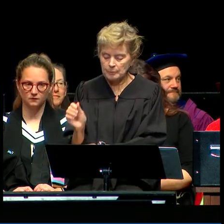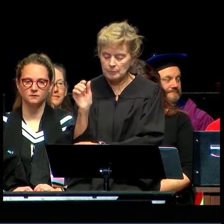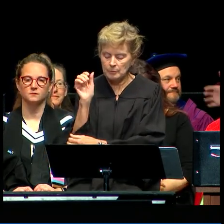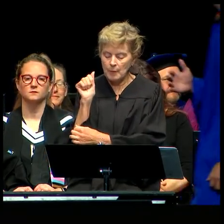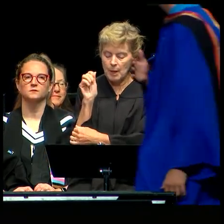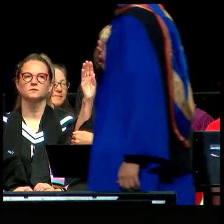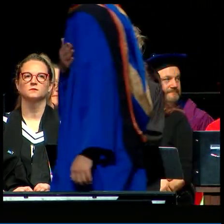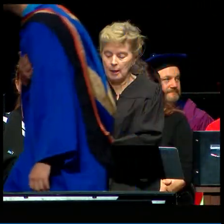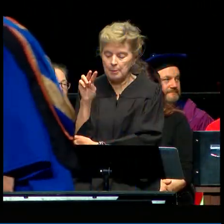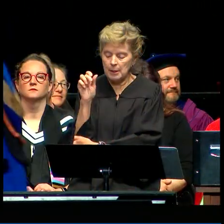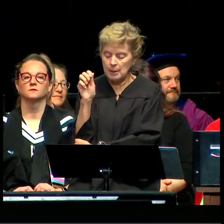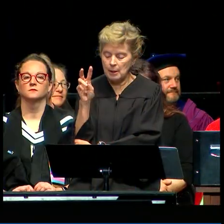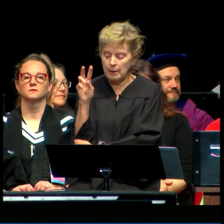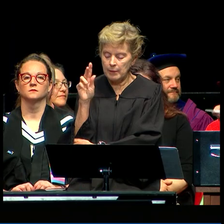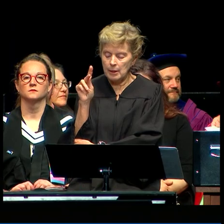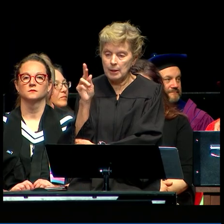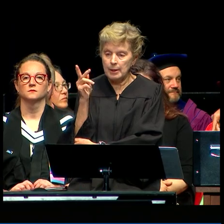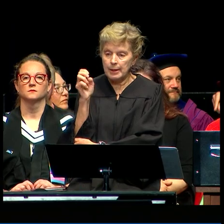Abhinav Khera.